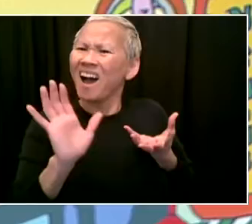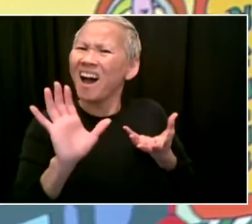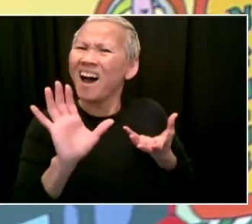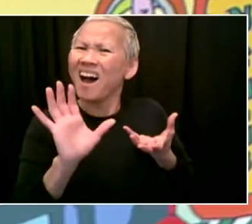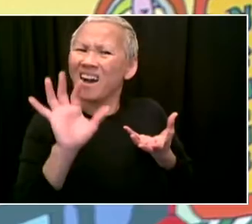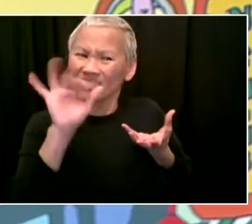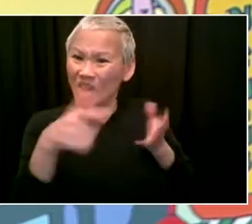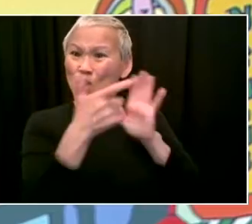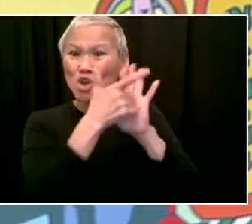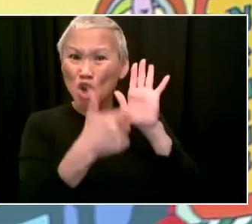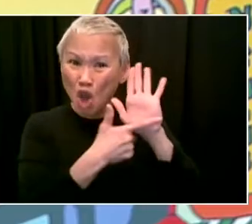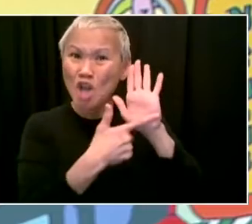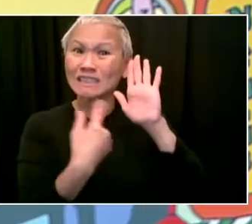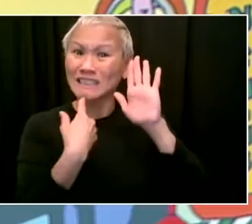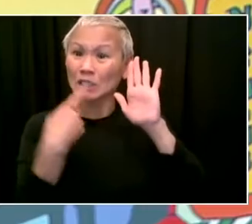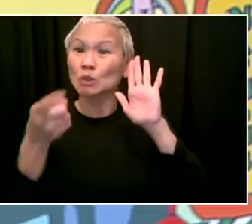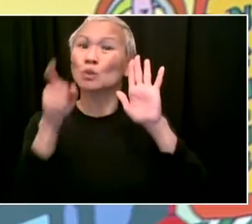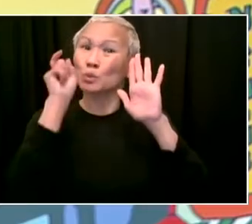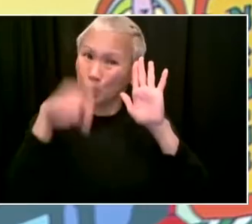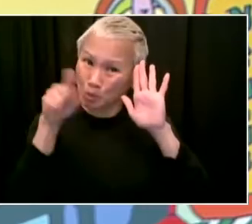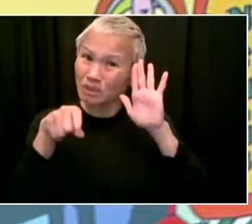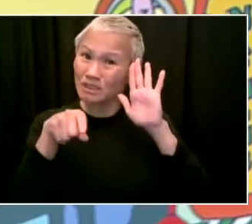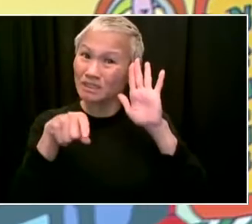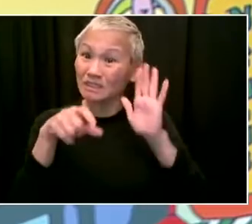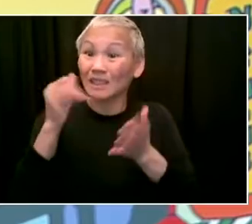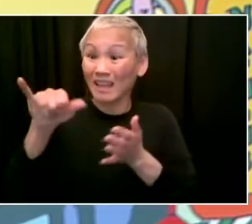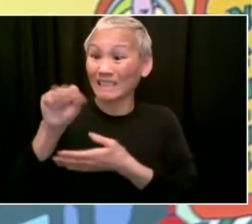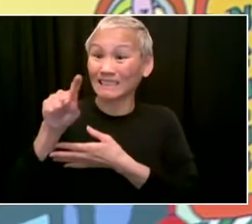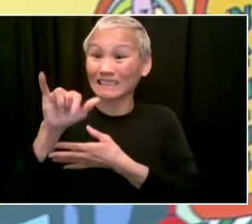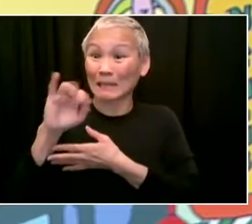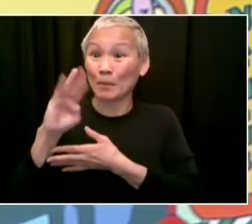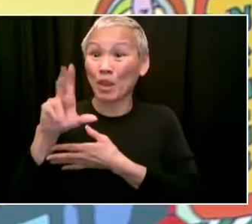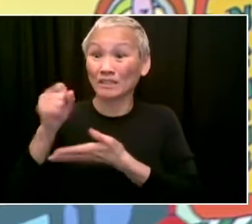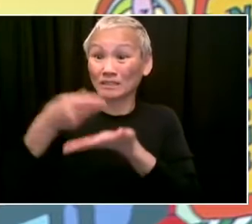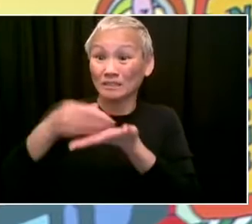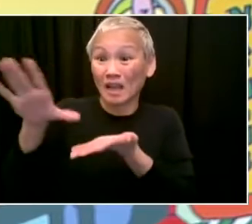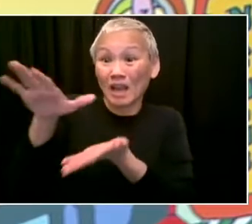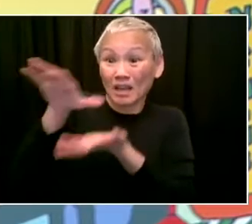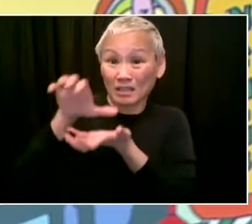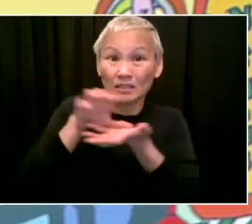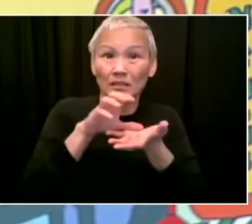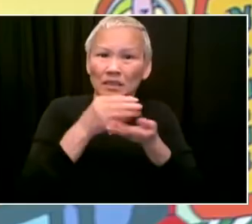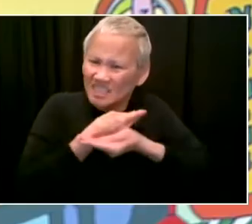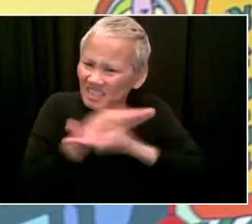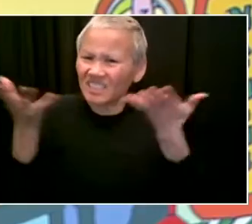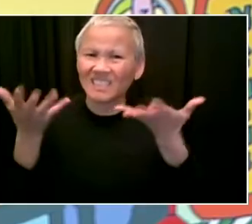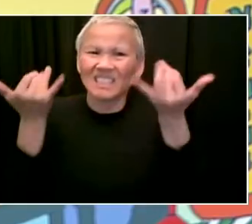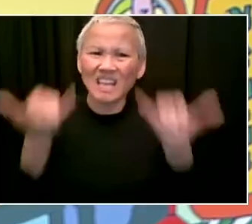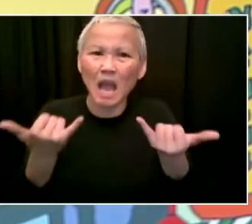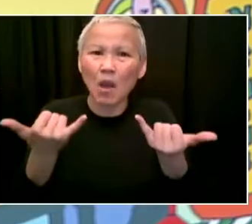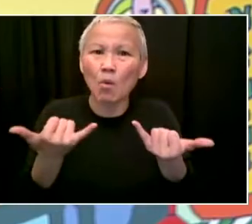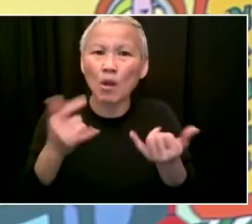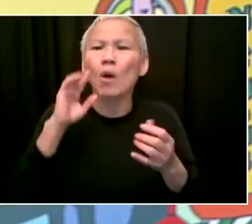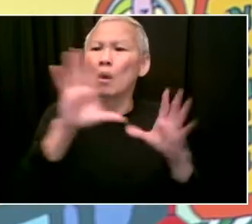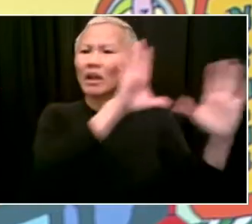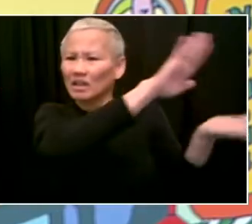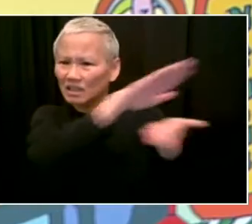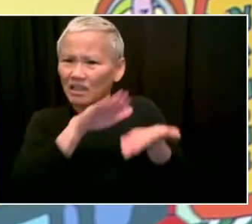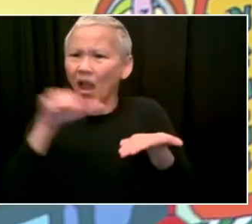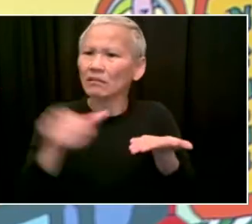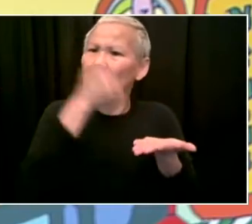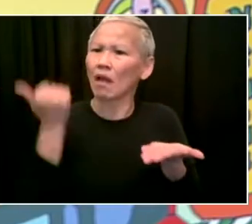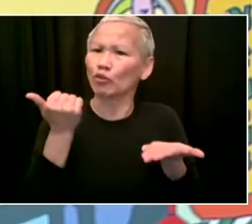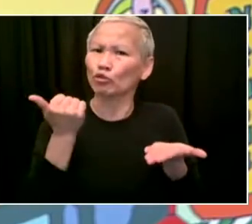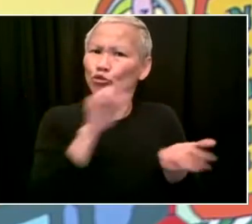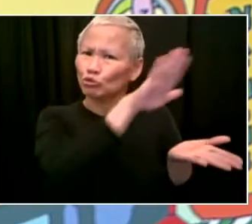stimulus dollars come in different tranches over time. I mean, it's just, I get pandering, I really do, but it would be